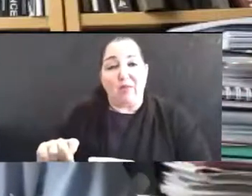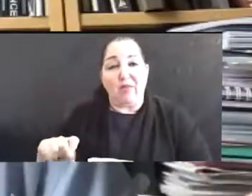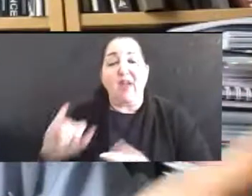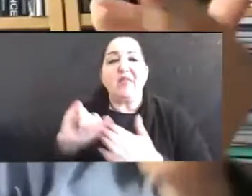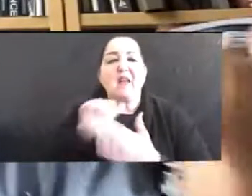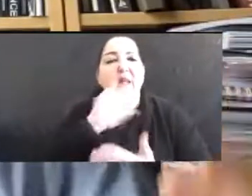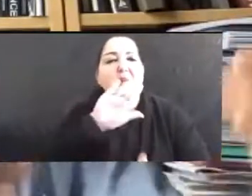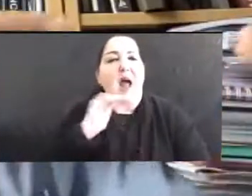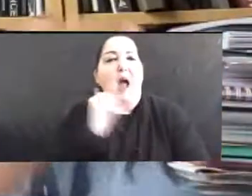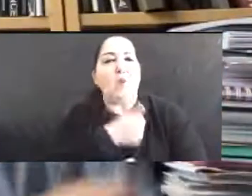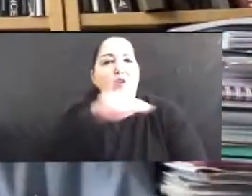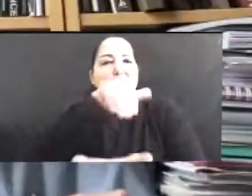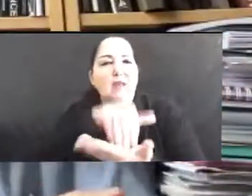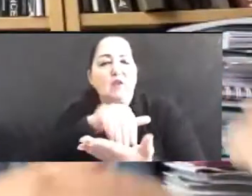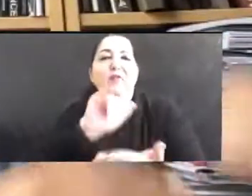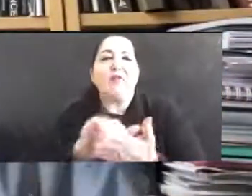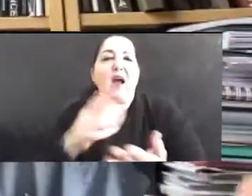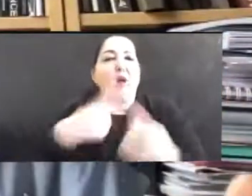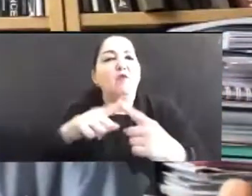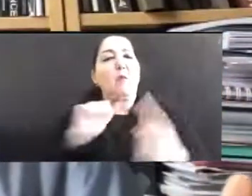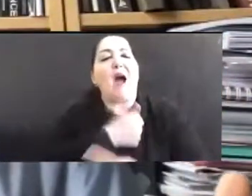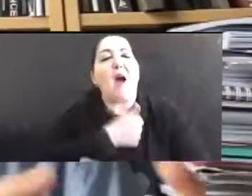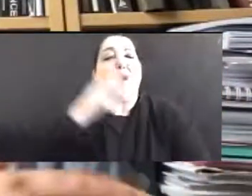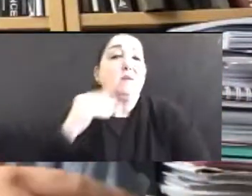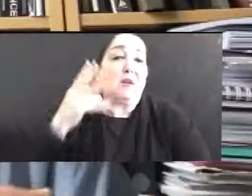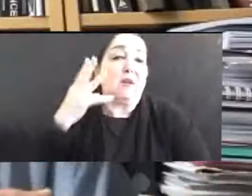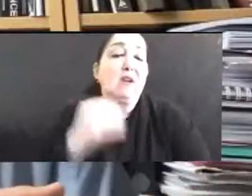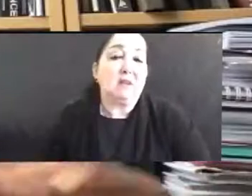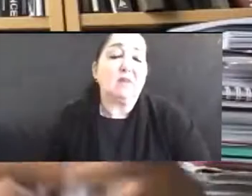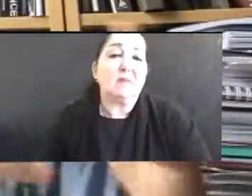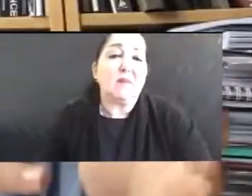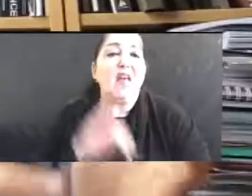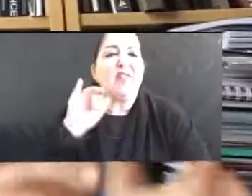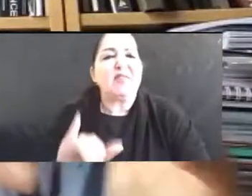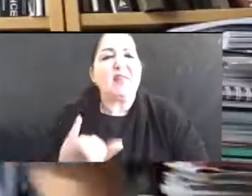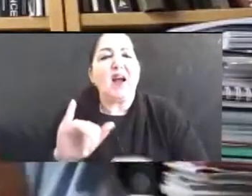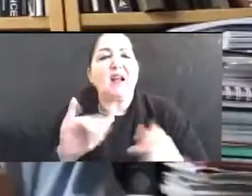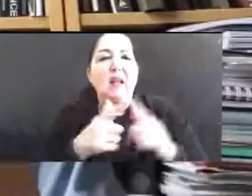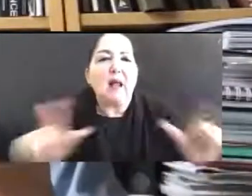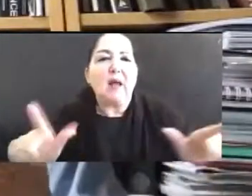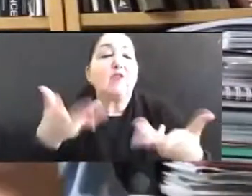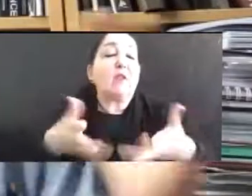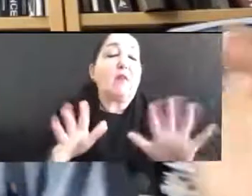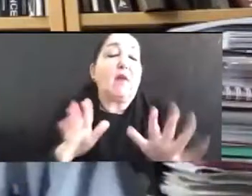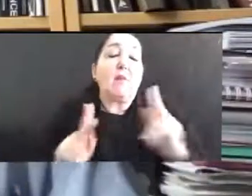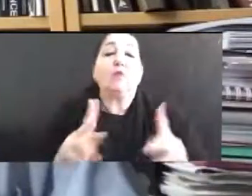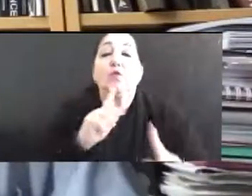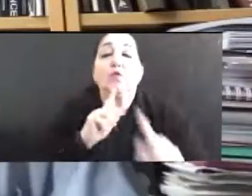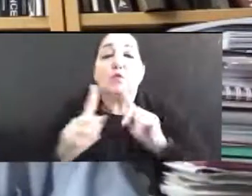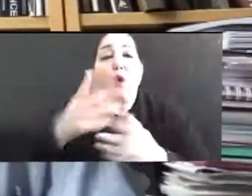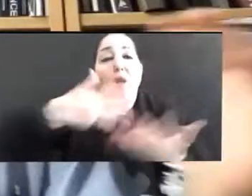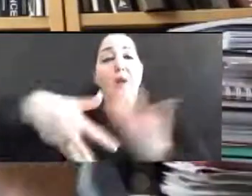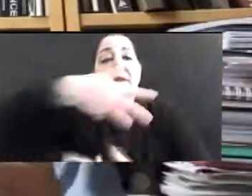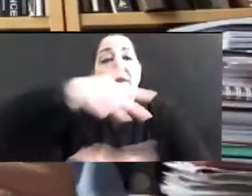term. It's a term that comes from the experience of the global South. So such vocabulary has enabled people to